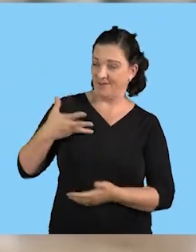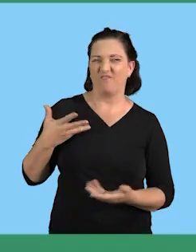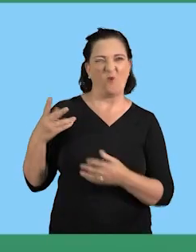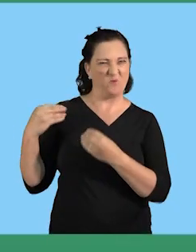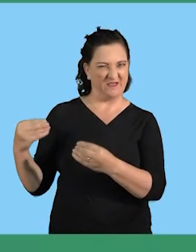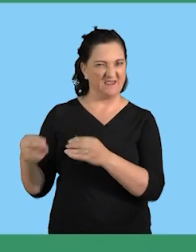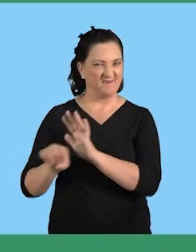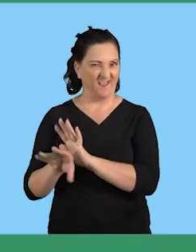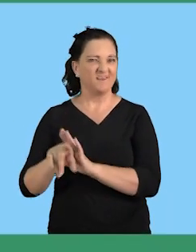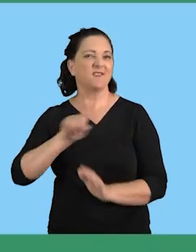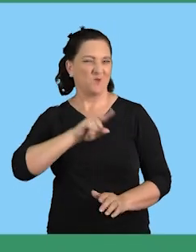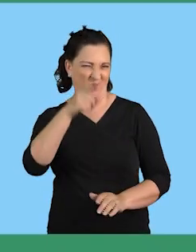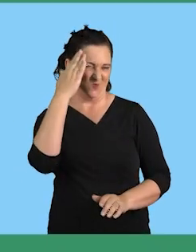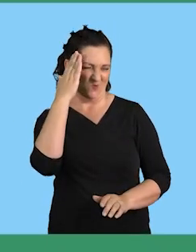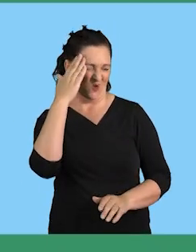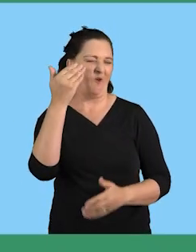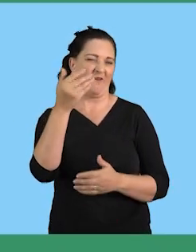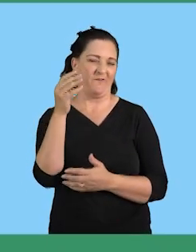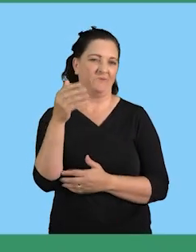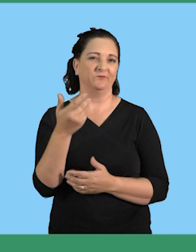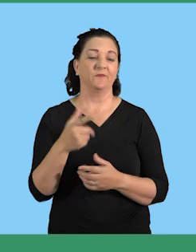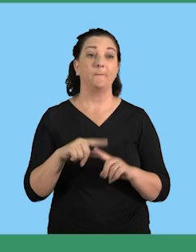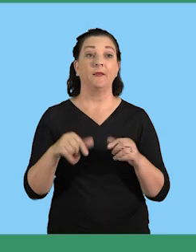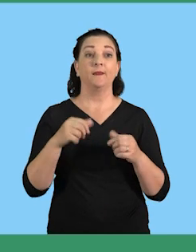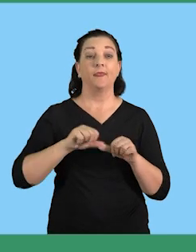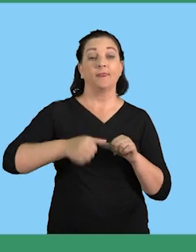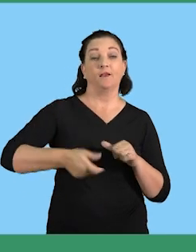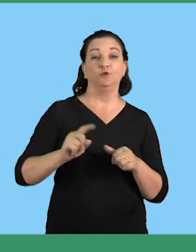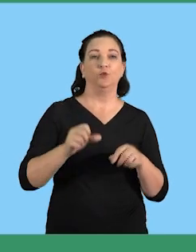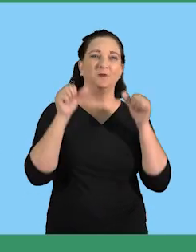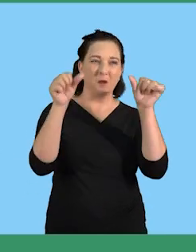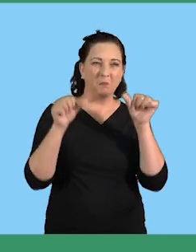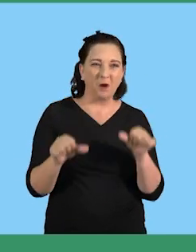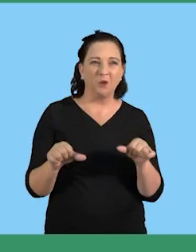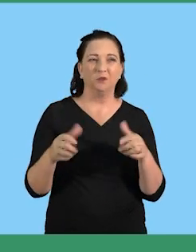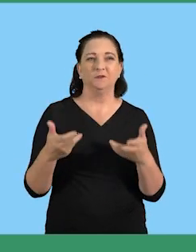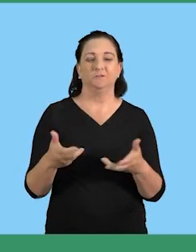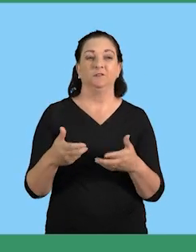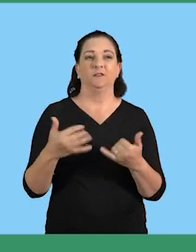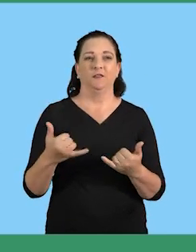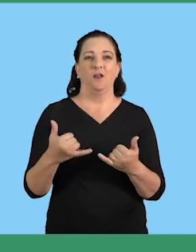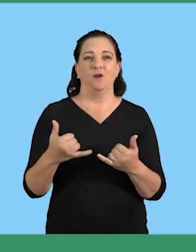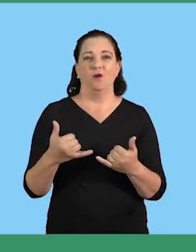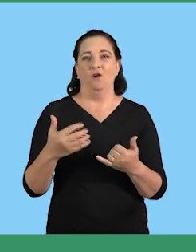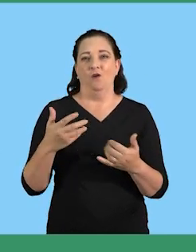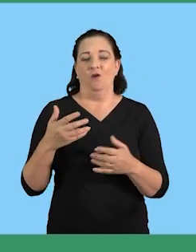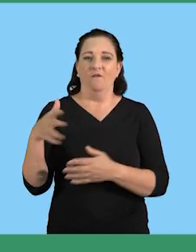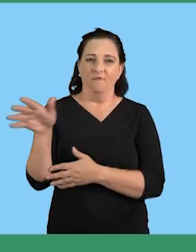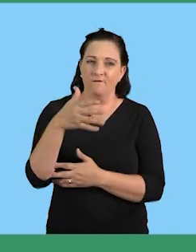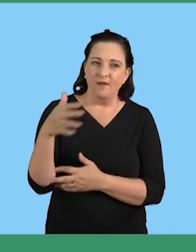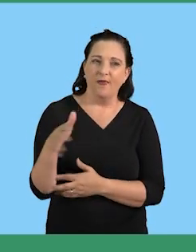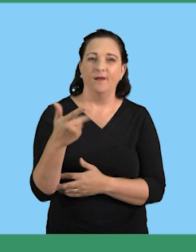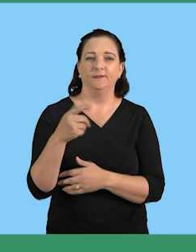business. Right, this was the third one. And then the fourth one, these are posters, the signs, the banners, flags. These are used